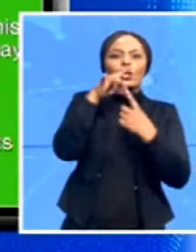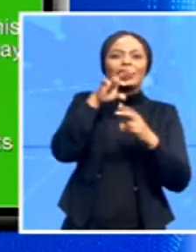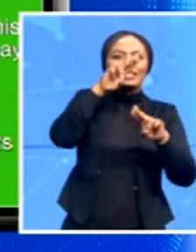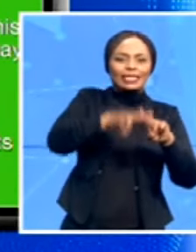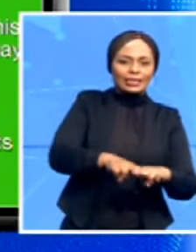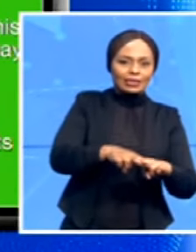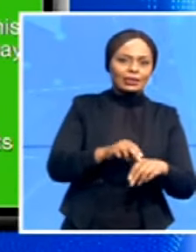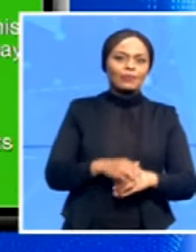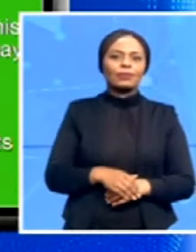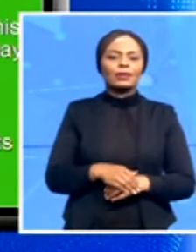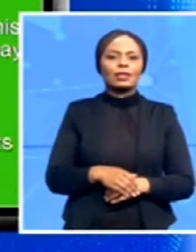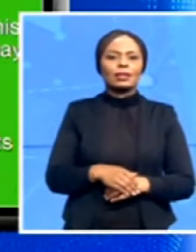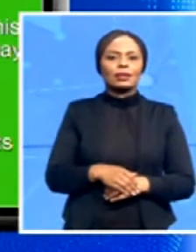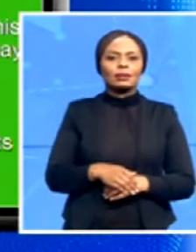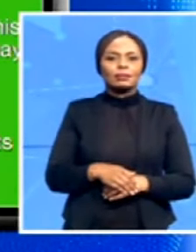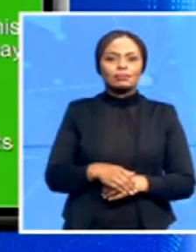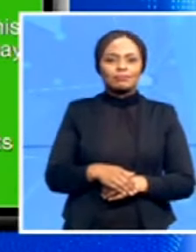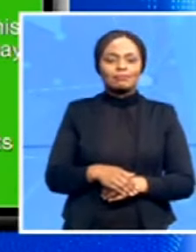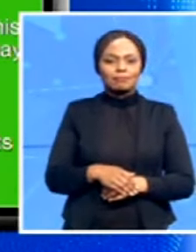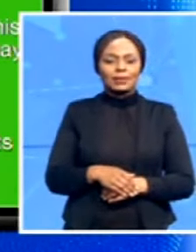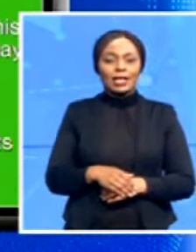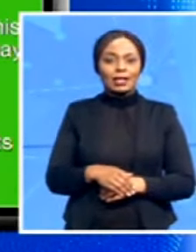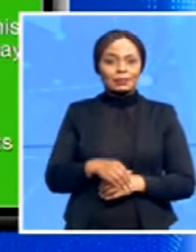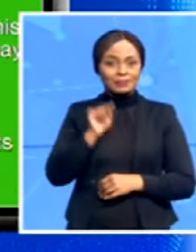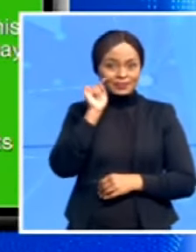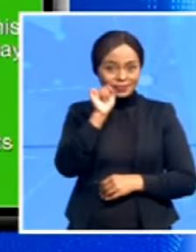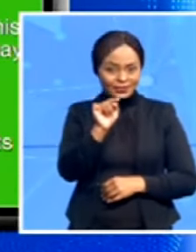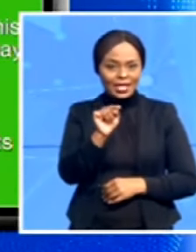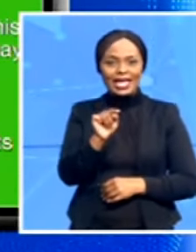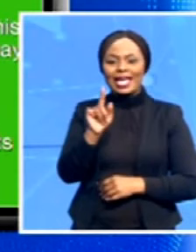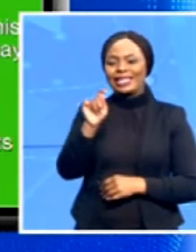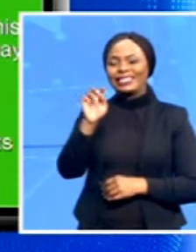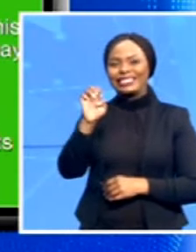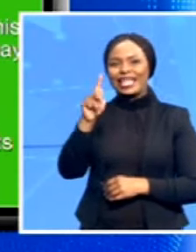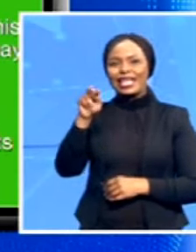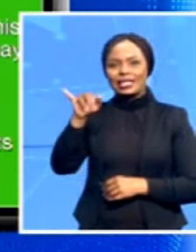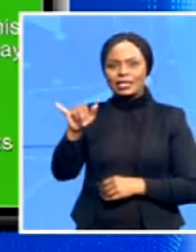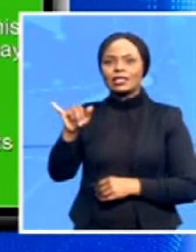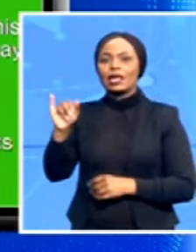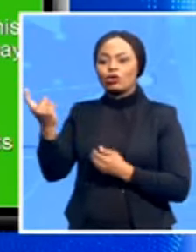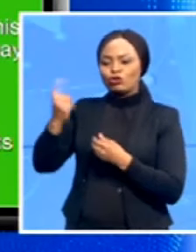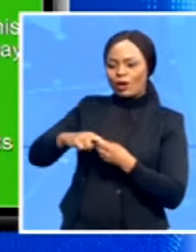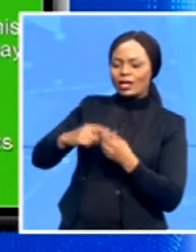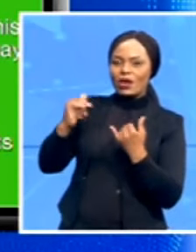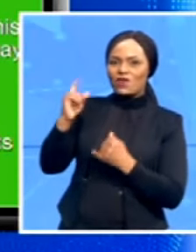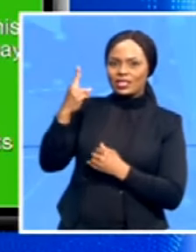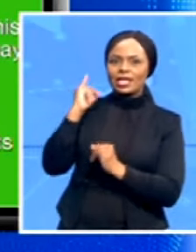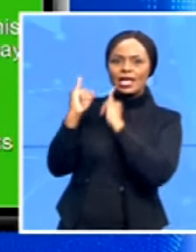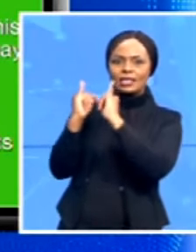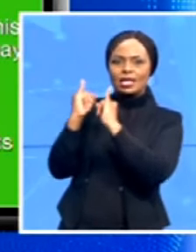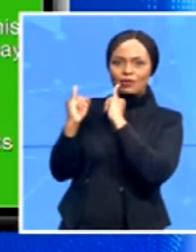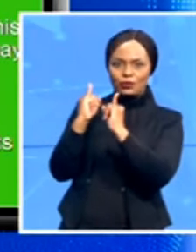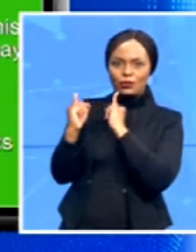Tselane is joining us live. I think this is one of the first interviews I've done in person. We